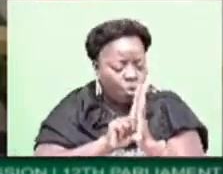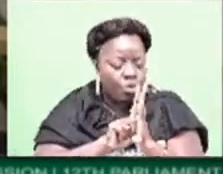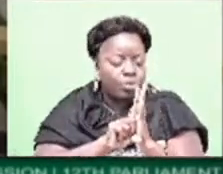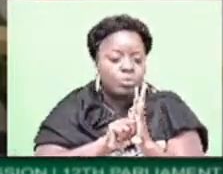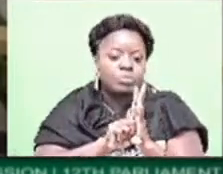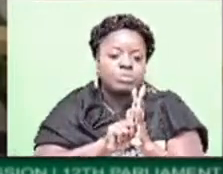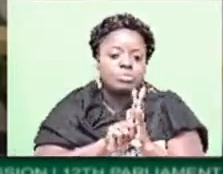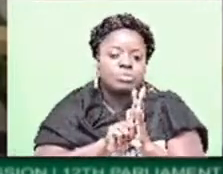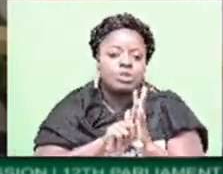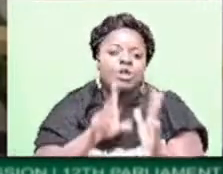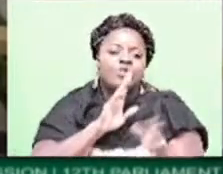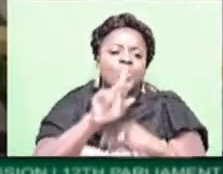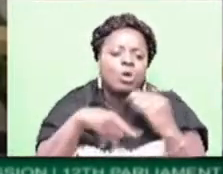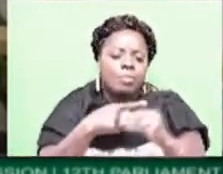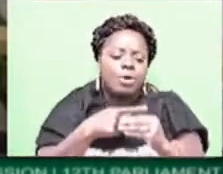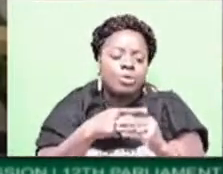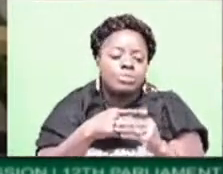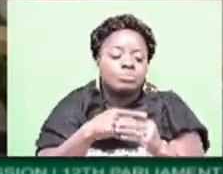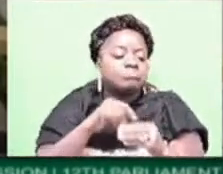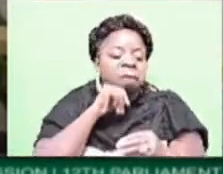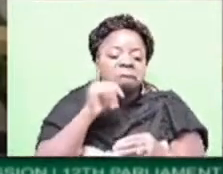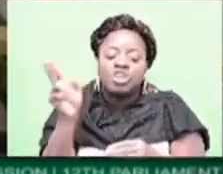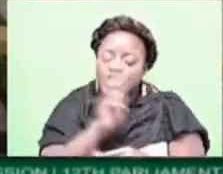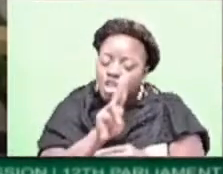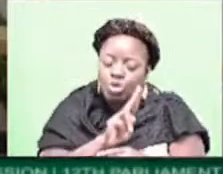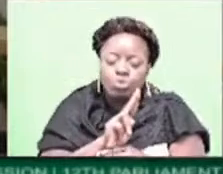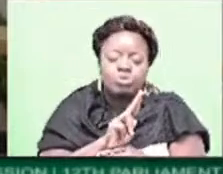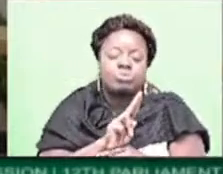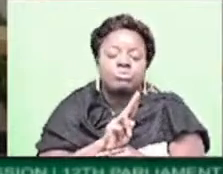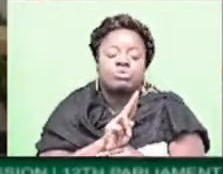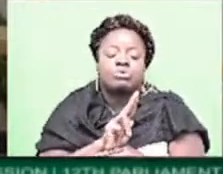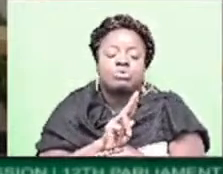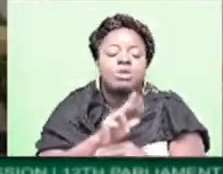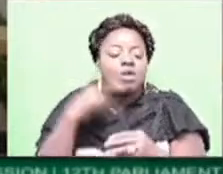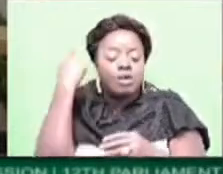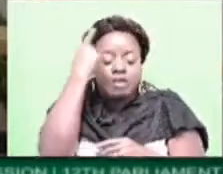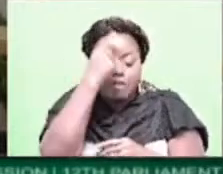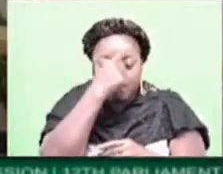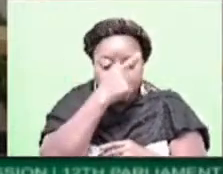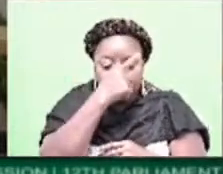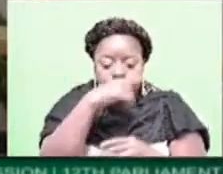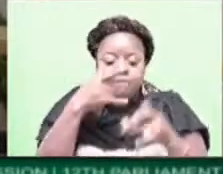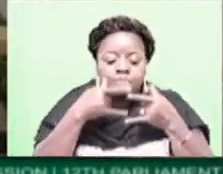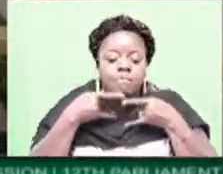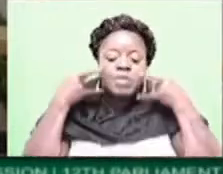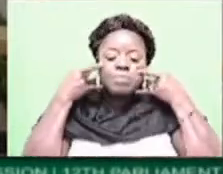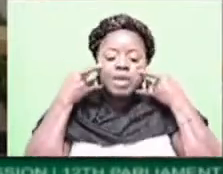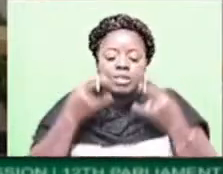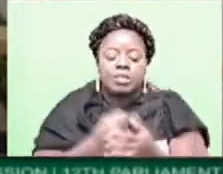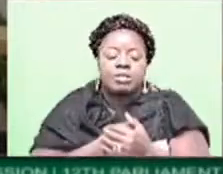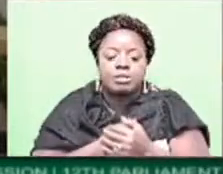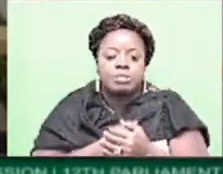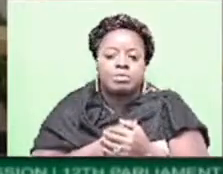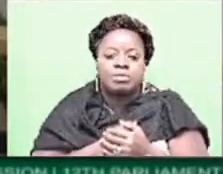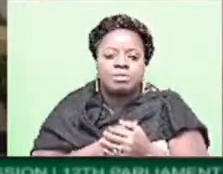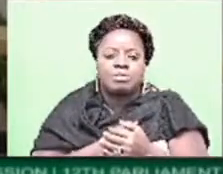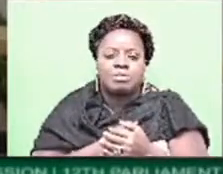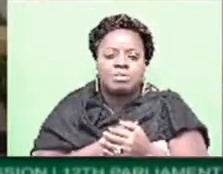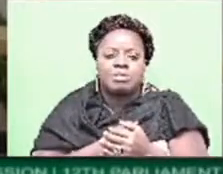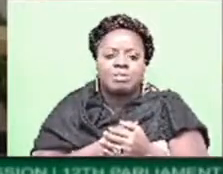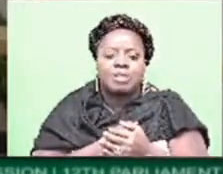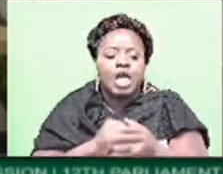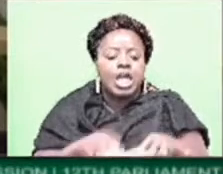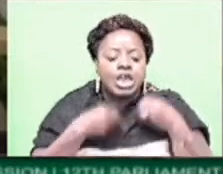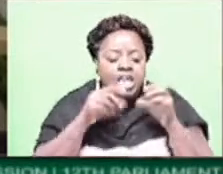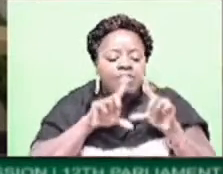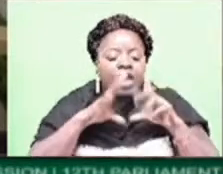will now issue, once you qualify for those exemptions, they will now issue something called an exemption card that